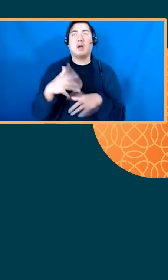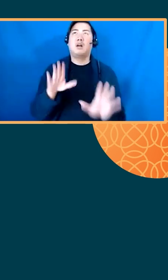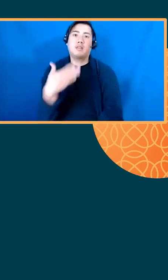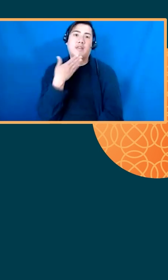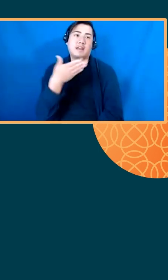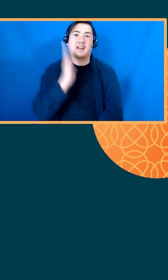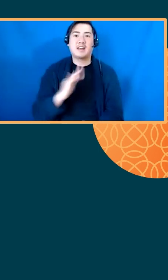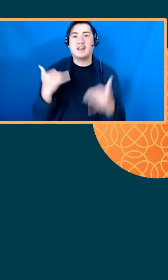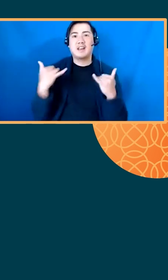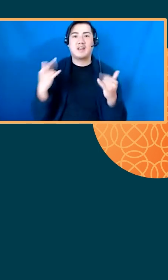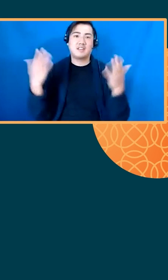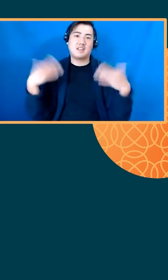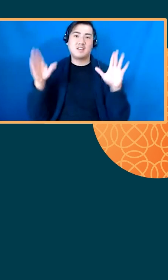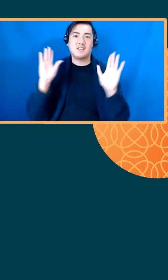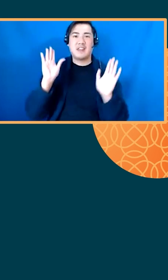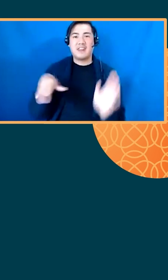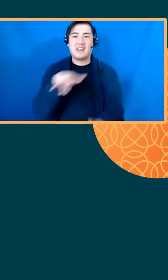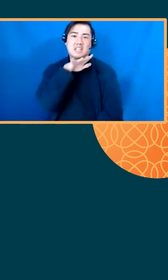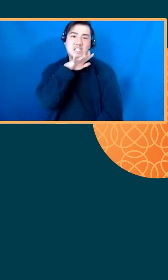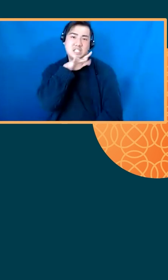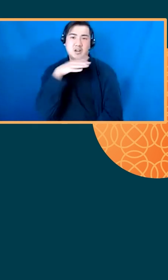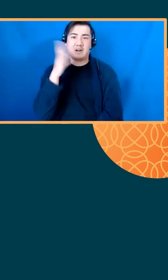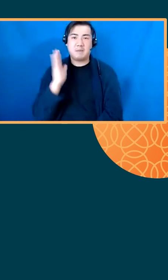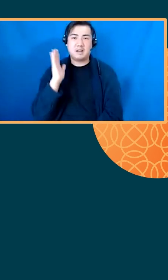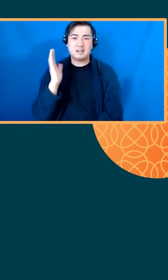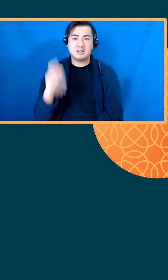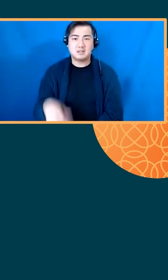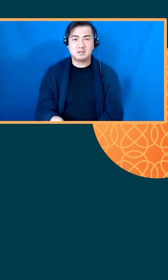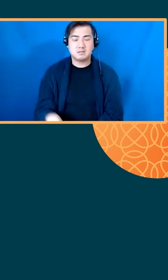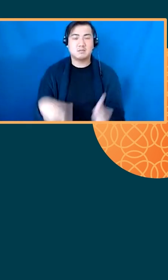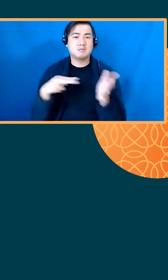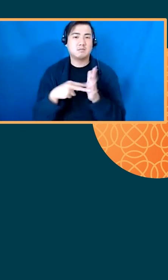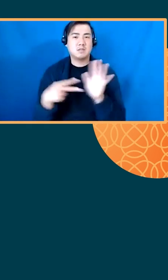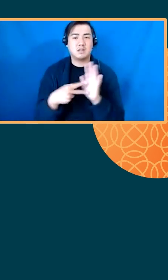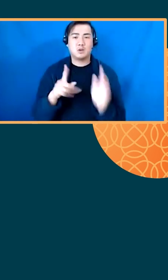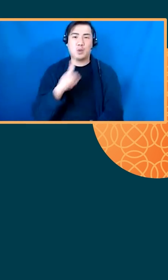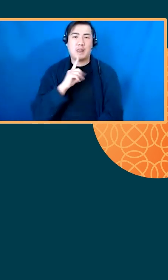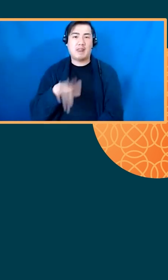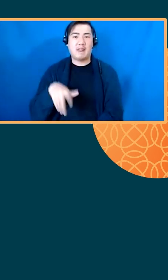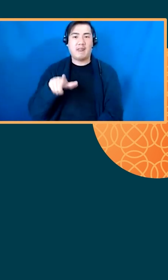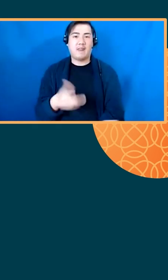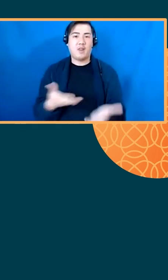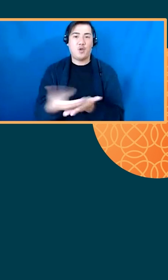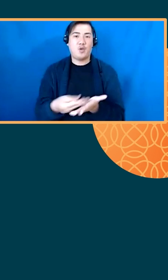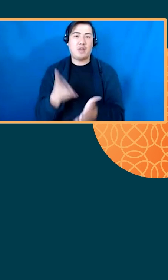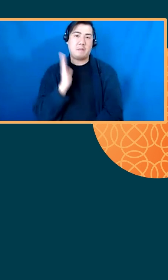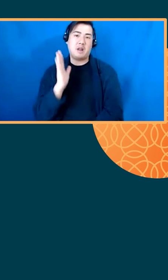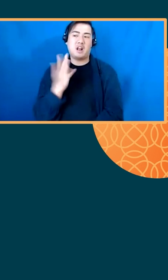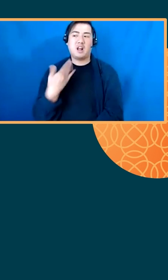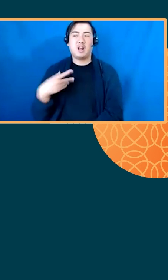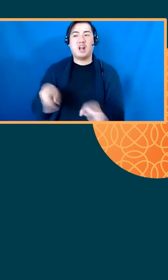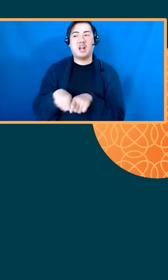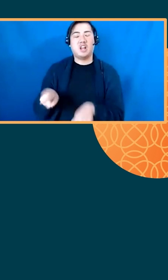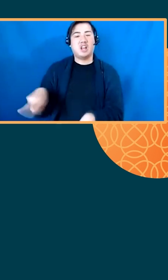now you can give up that dirty past. You can give up that low income past and those dirty ways